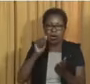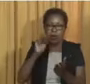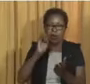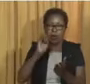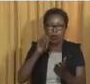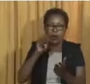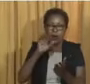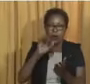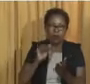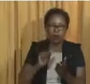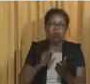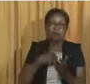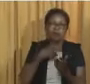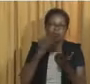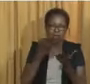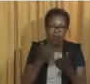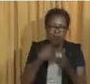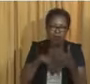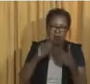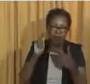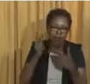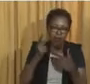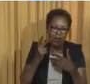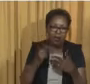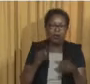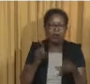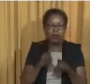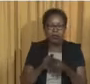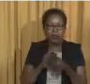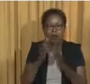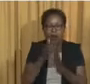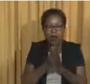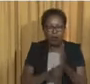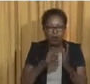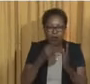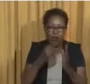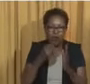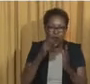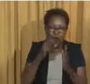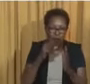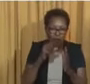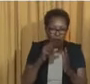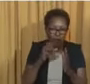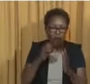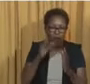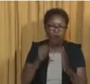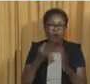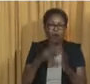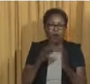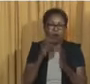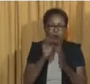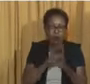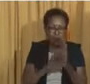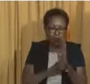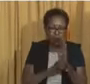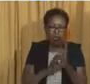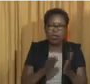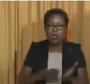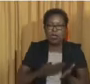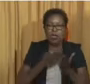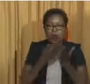in Kenya pursuant to the provisions of Article 2.5 of the Constitution. The provision reads, and I